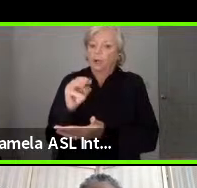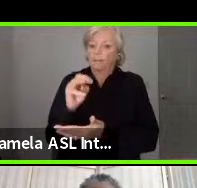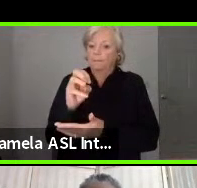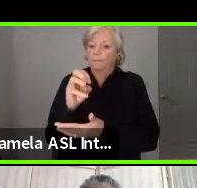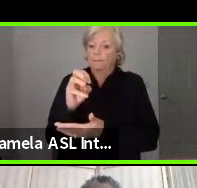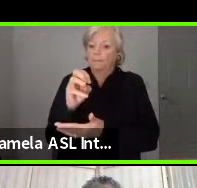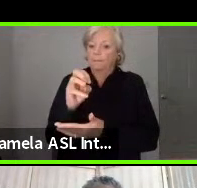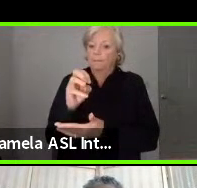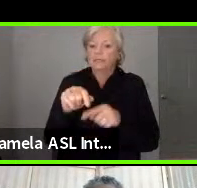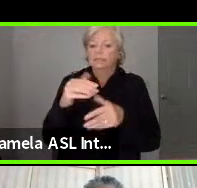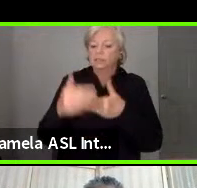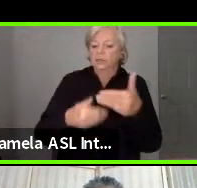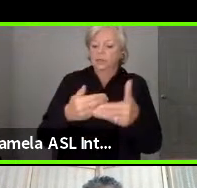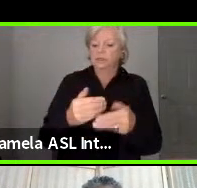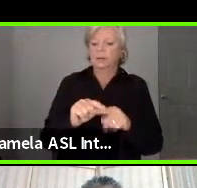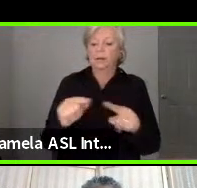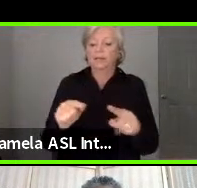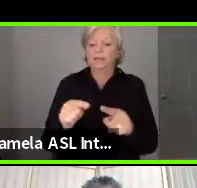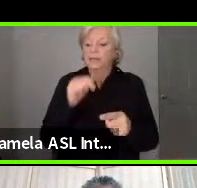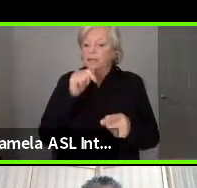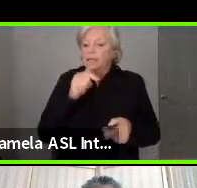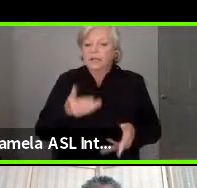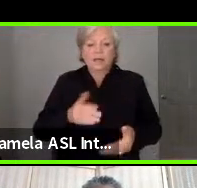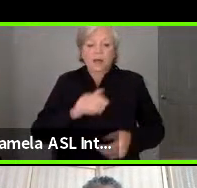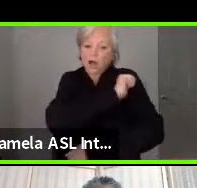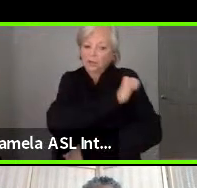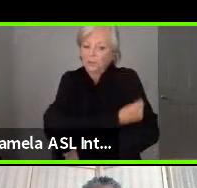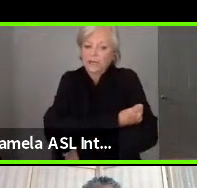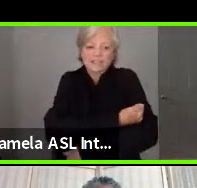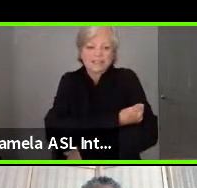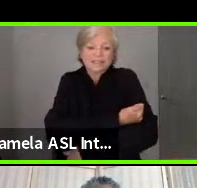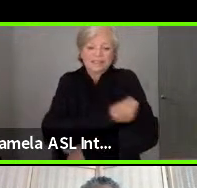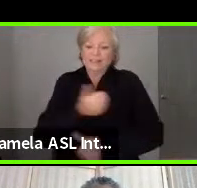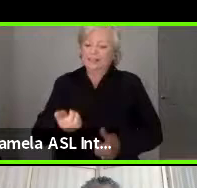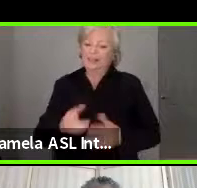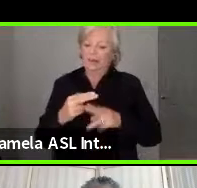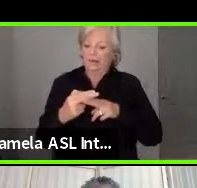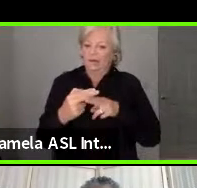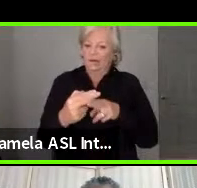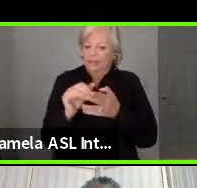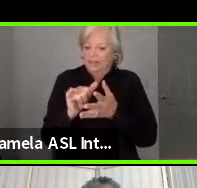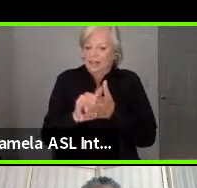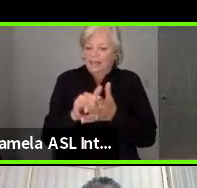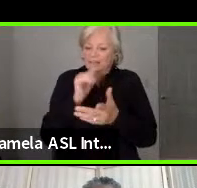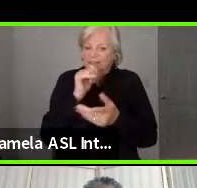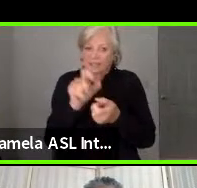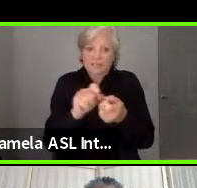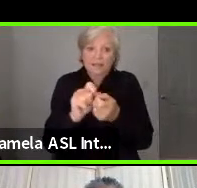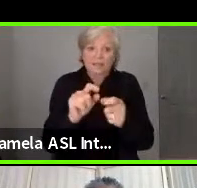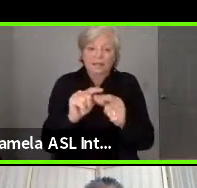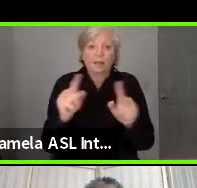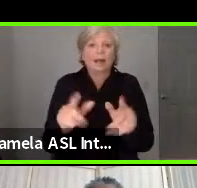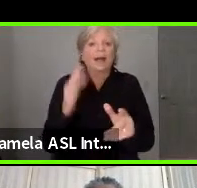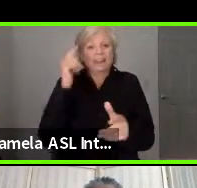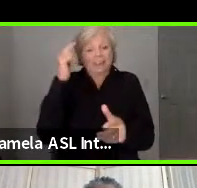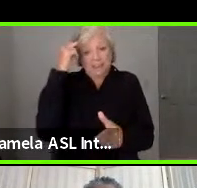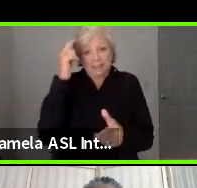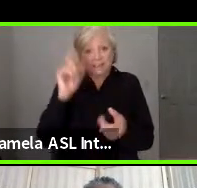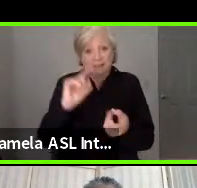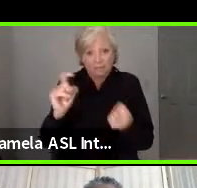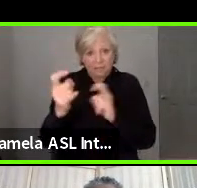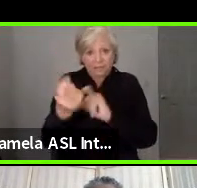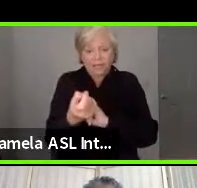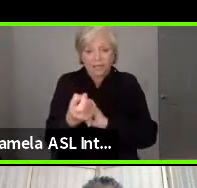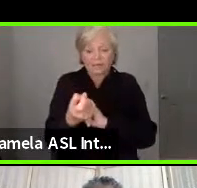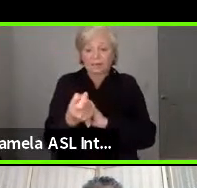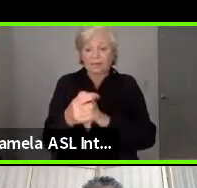authorized in that way. That's not what they ended up calling it, although I think that may shift over time. So we use the booster language